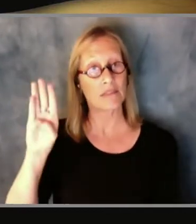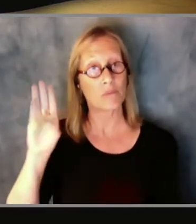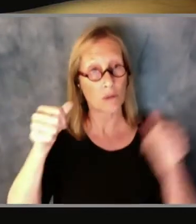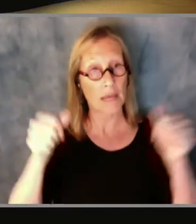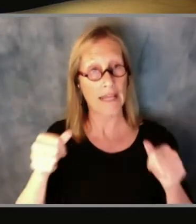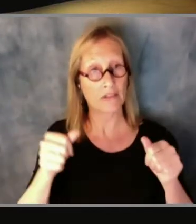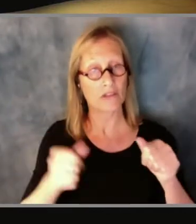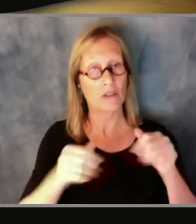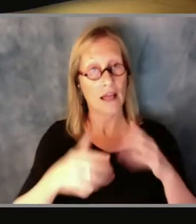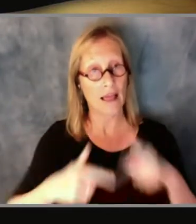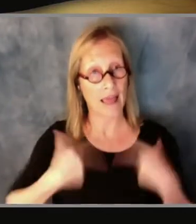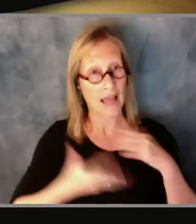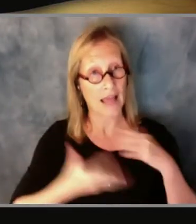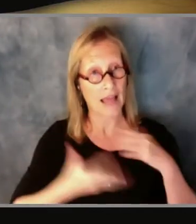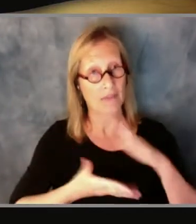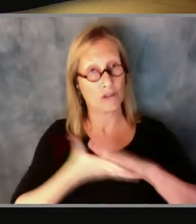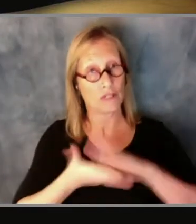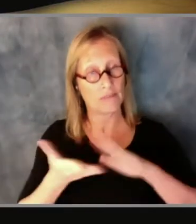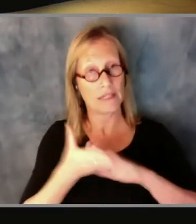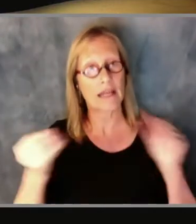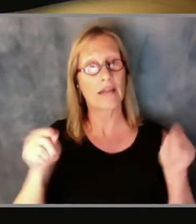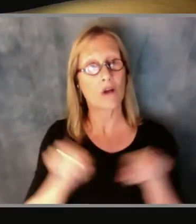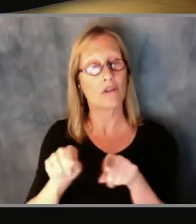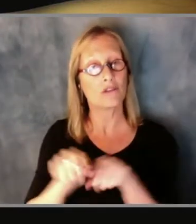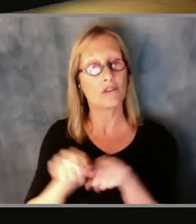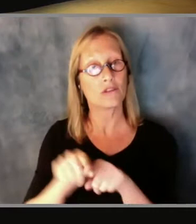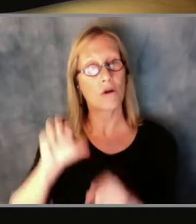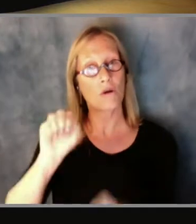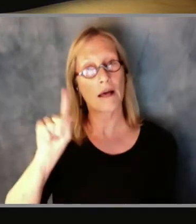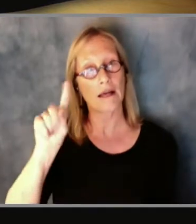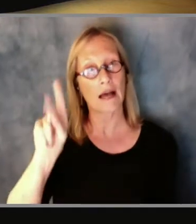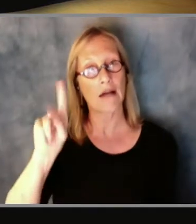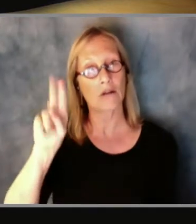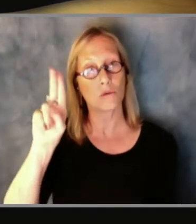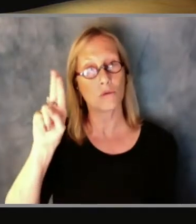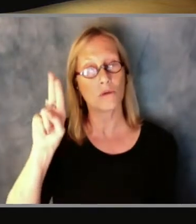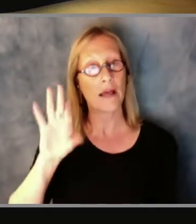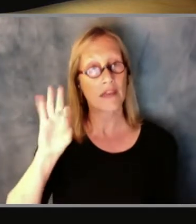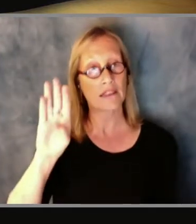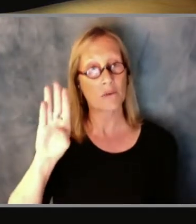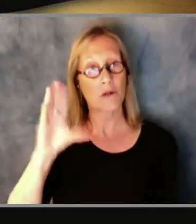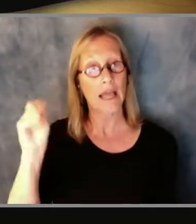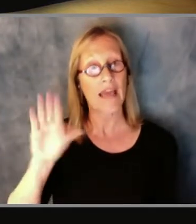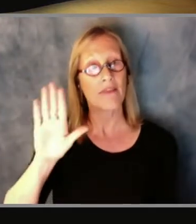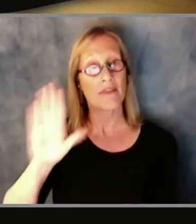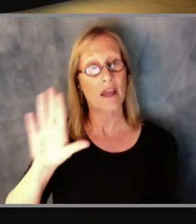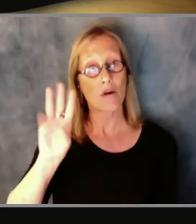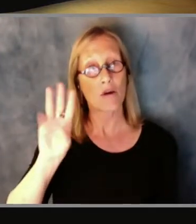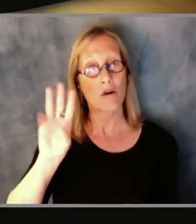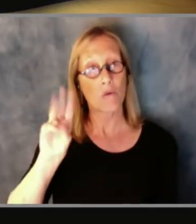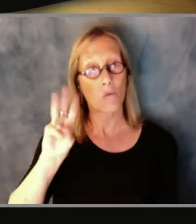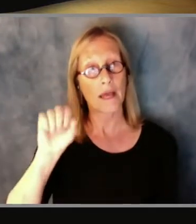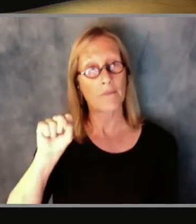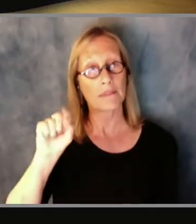Akaku Facebook, and live streaming on Akaku website at